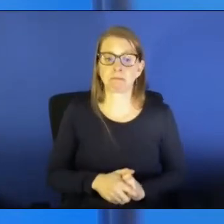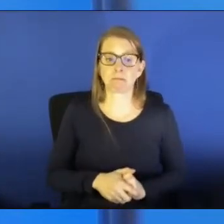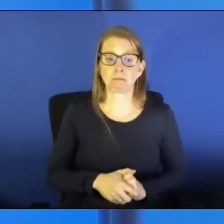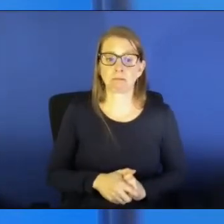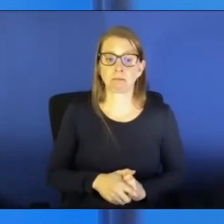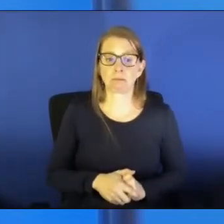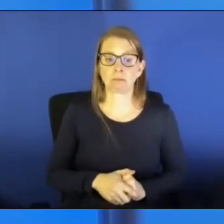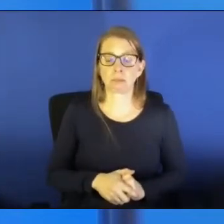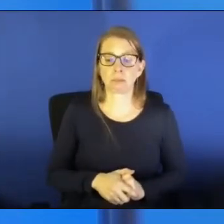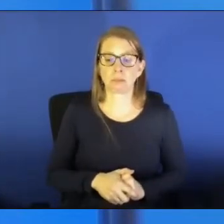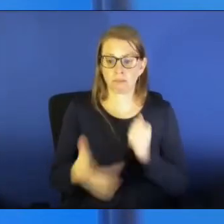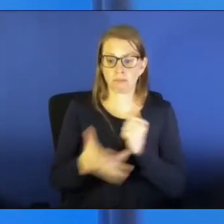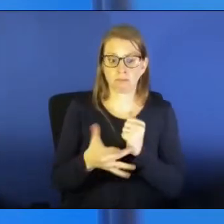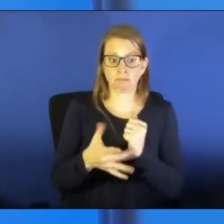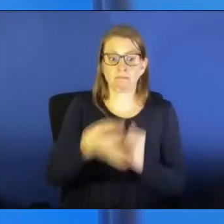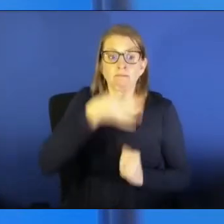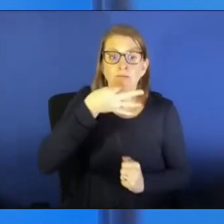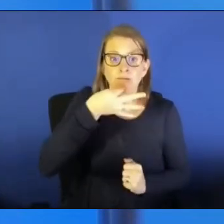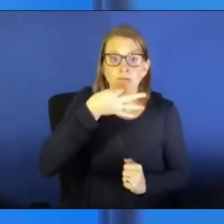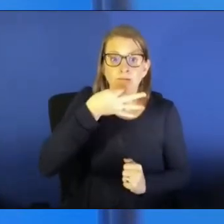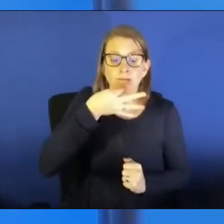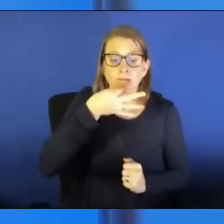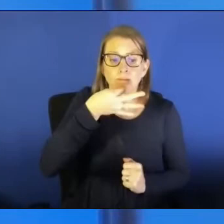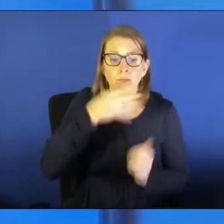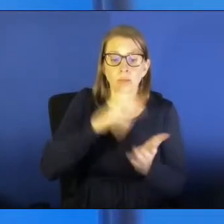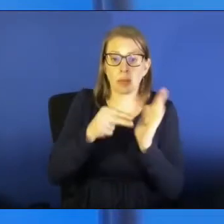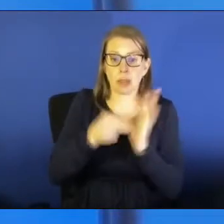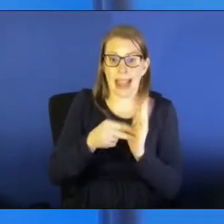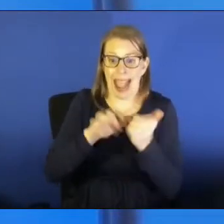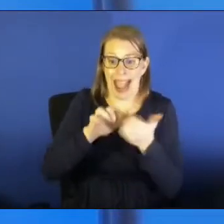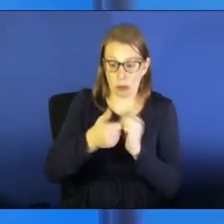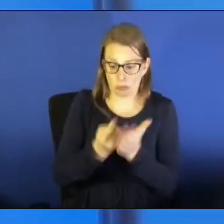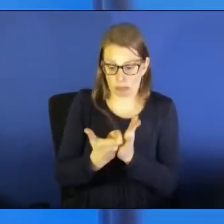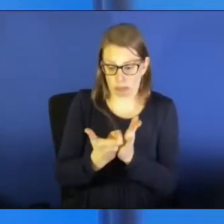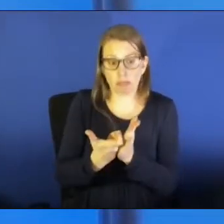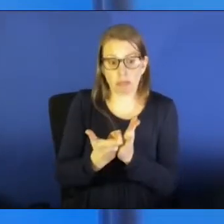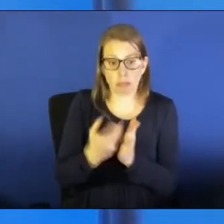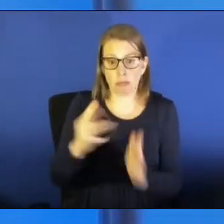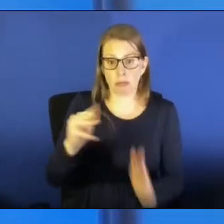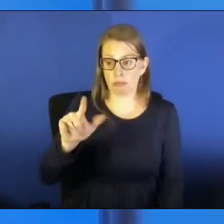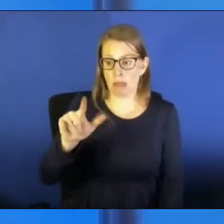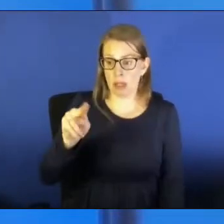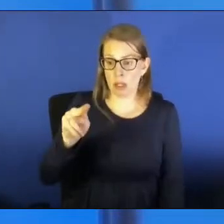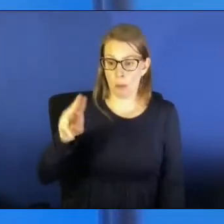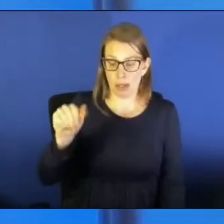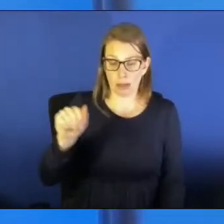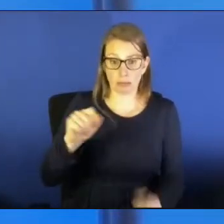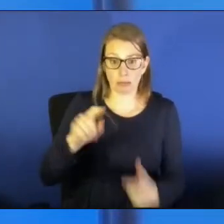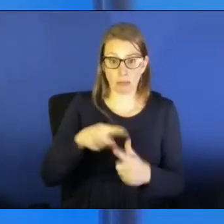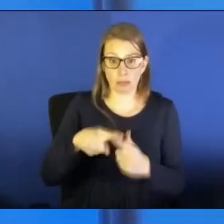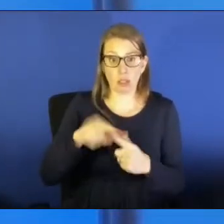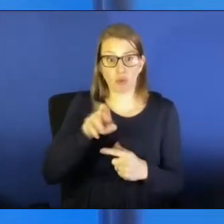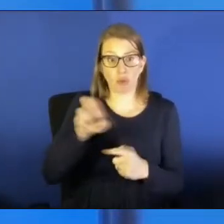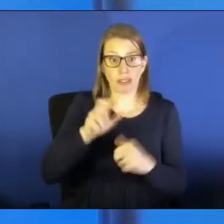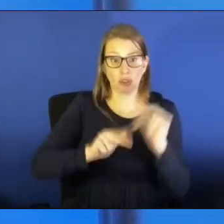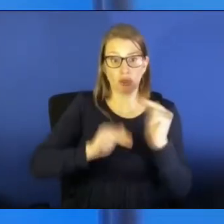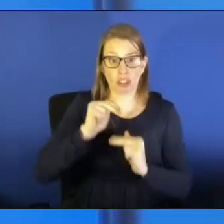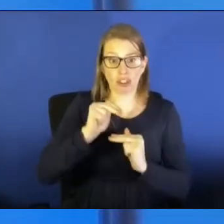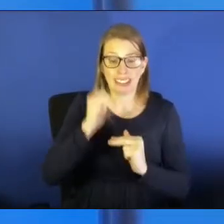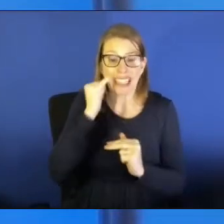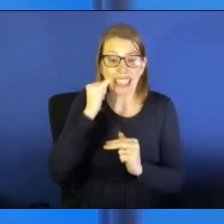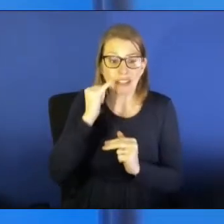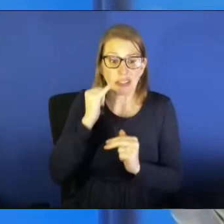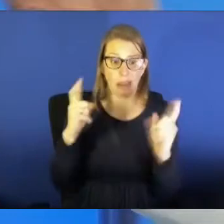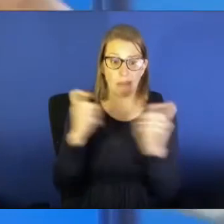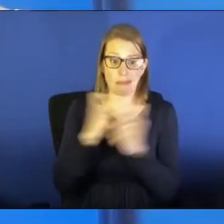expertise, knowing how to take out the melanoma, knowing how to do a reconstruction if it's in a complicated area. But it's also the fact